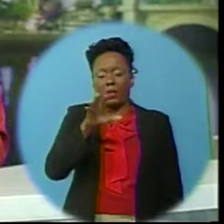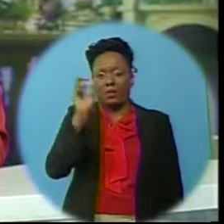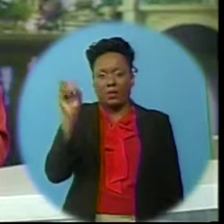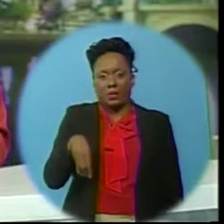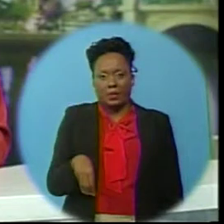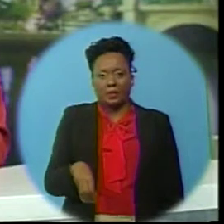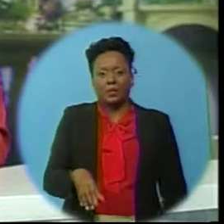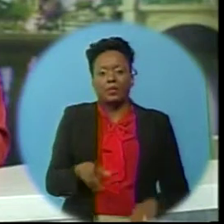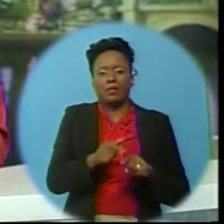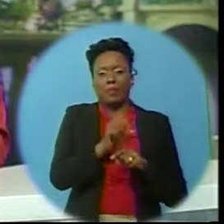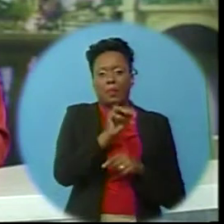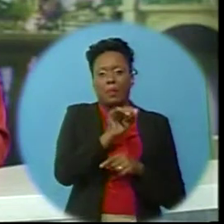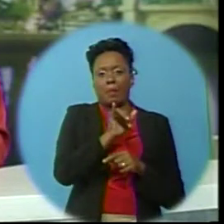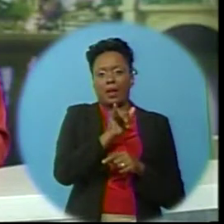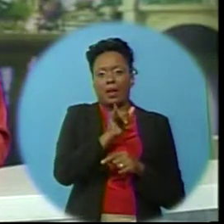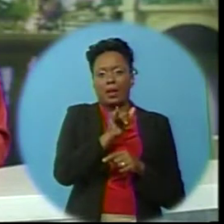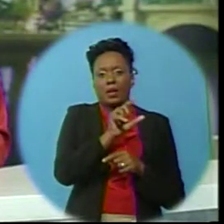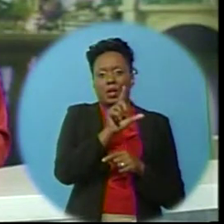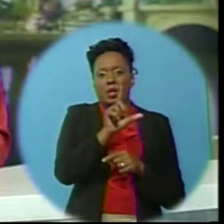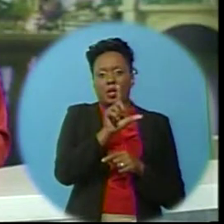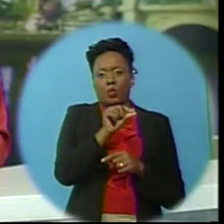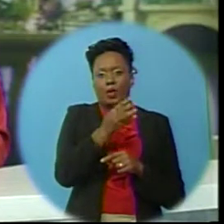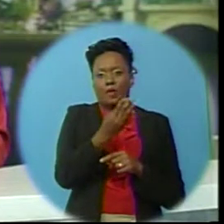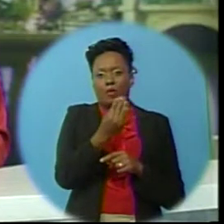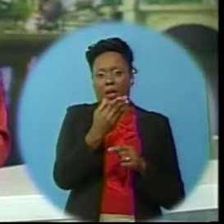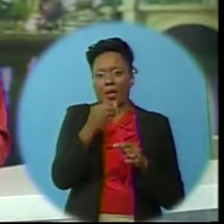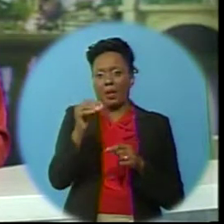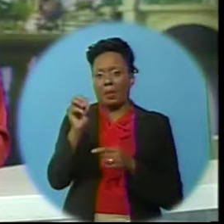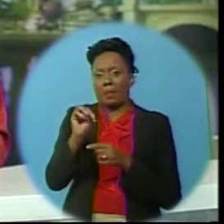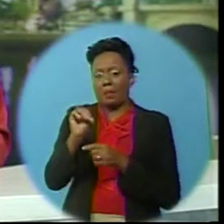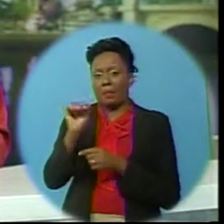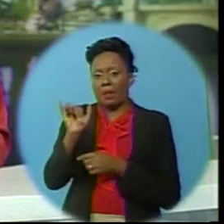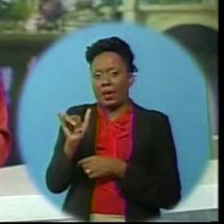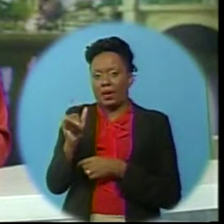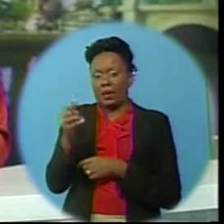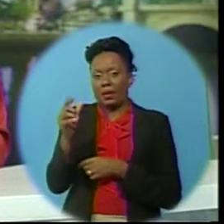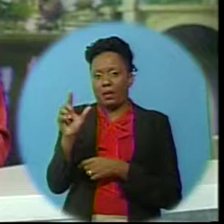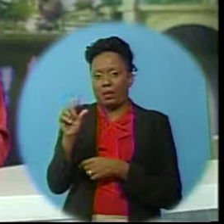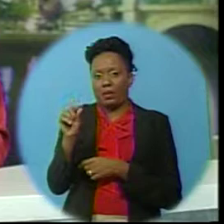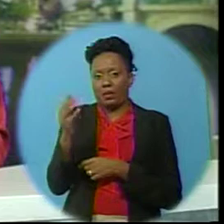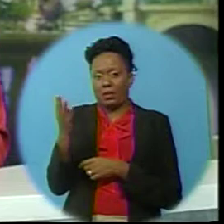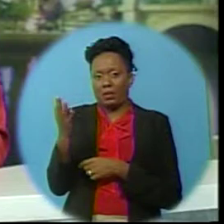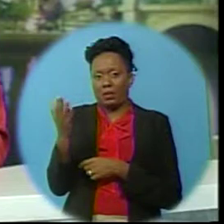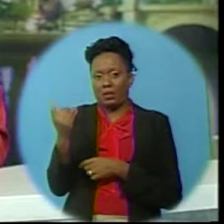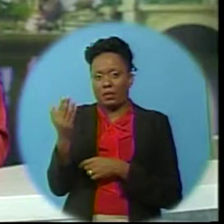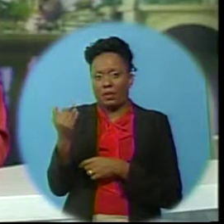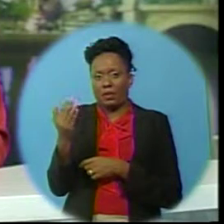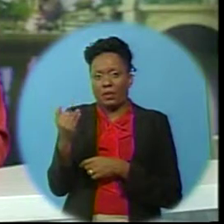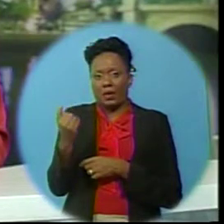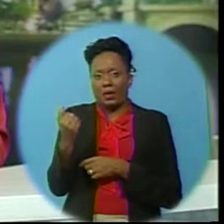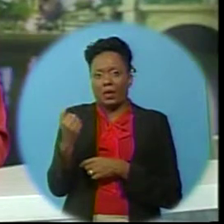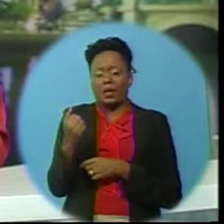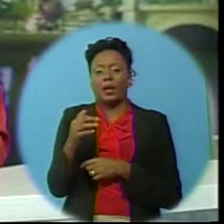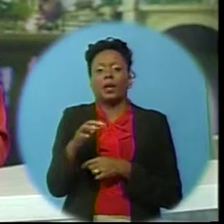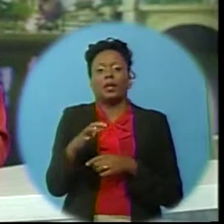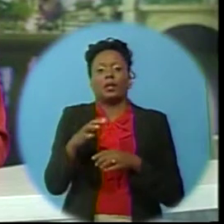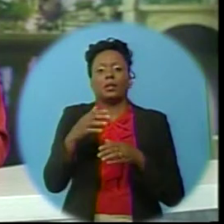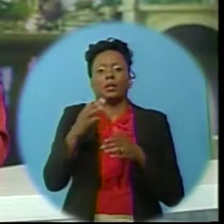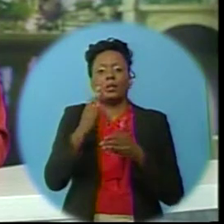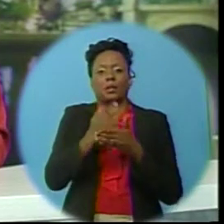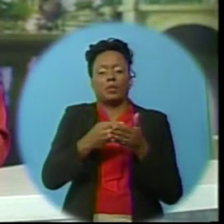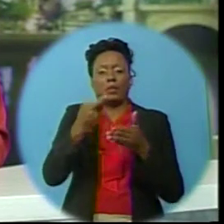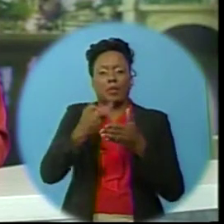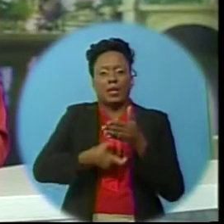0.5%. Now, between May 2014 and May 2015, the index of retail prices decreased by